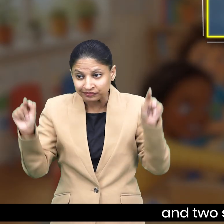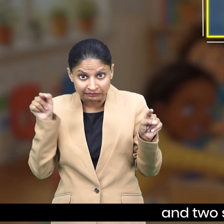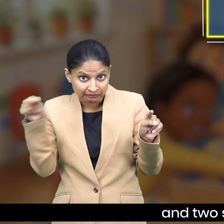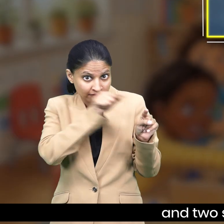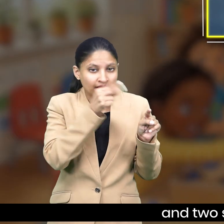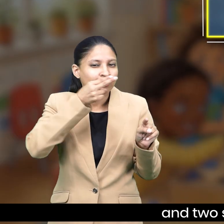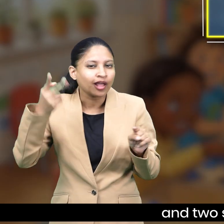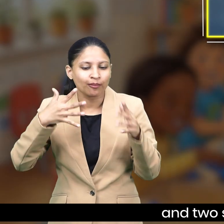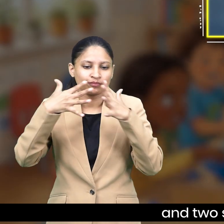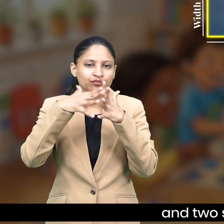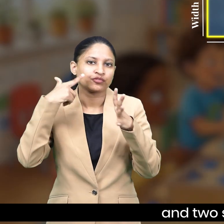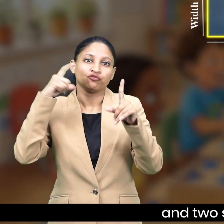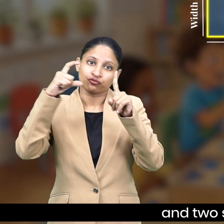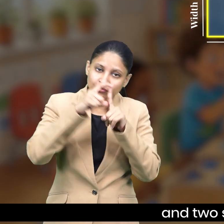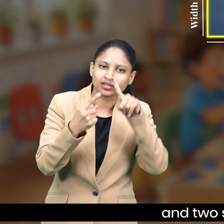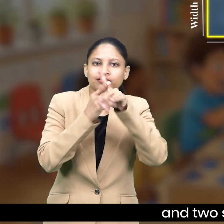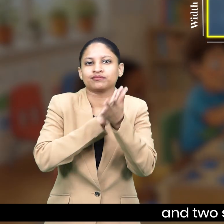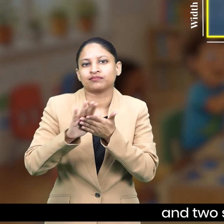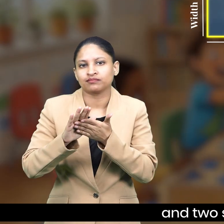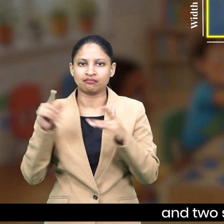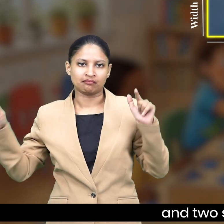short sides called widths.